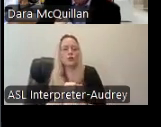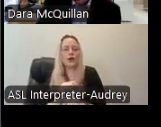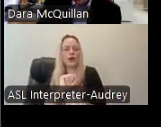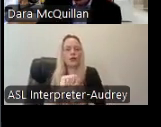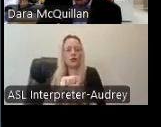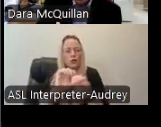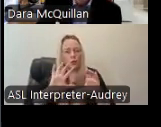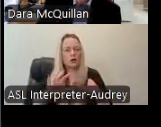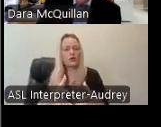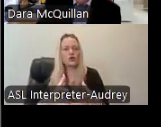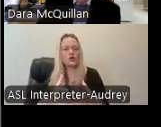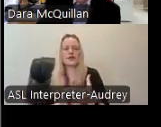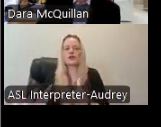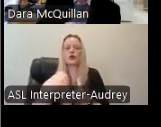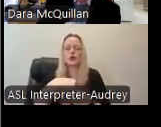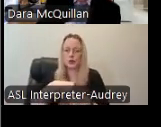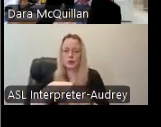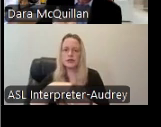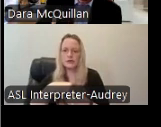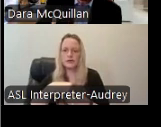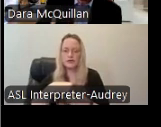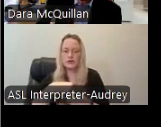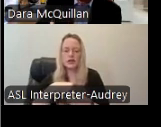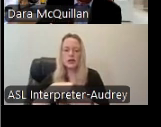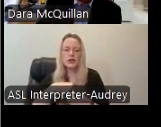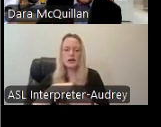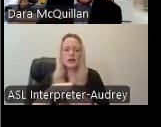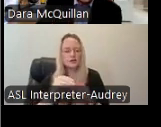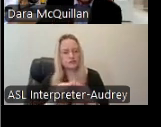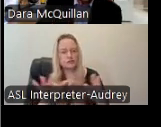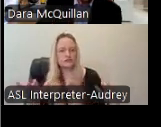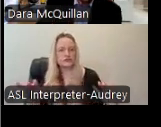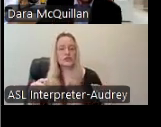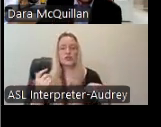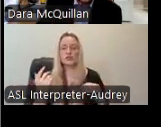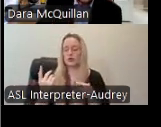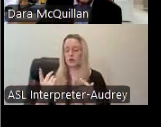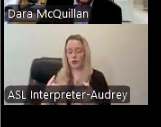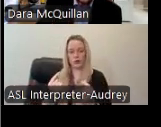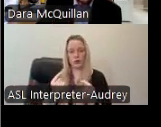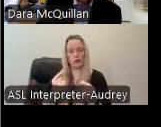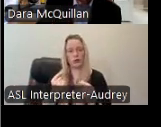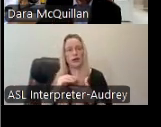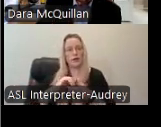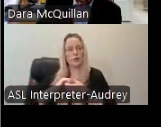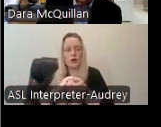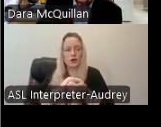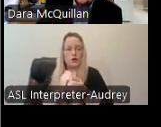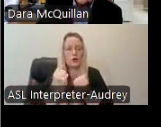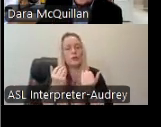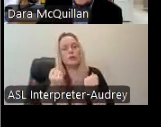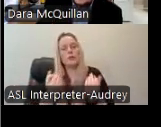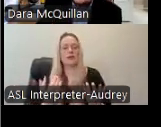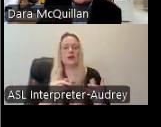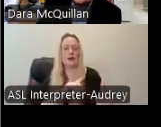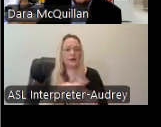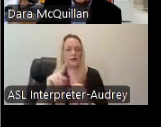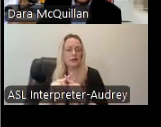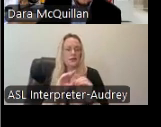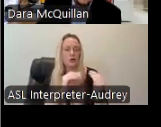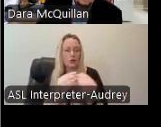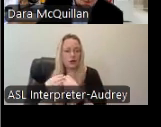as inclusive as possible. So we partnered with many different organizations such as Helmets to Hard